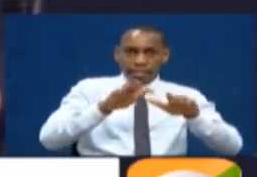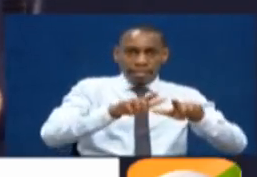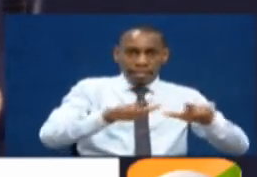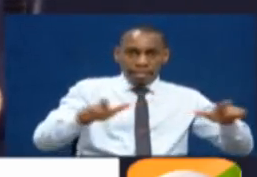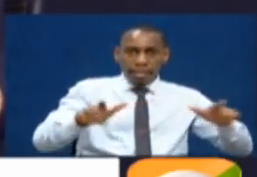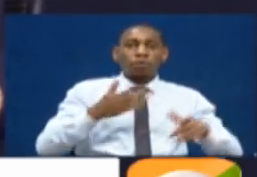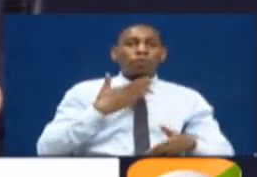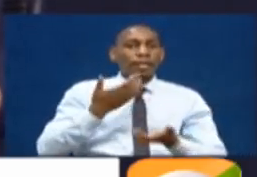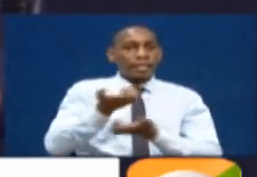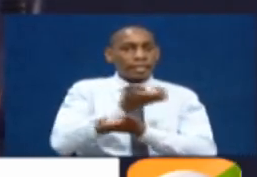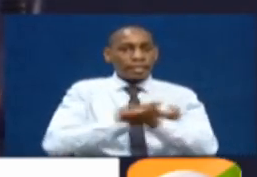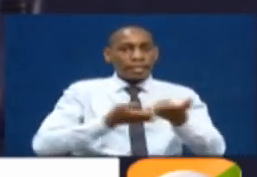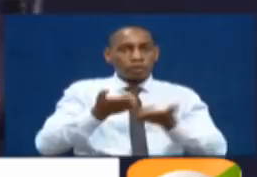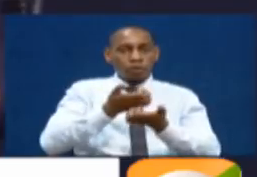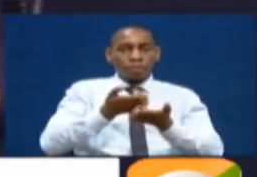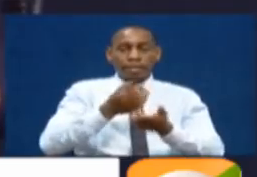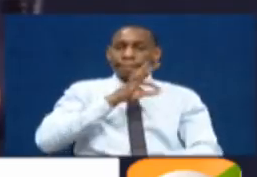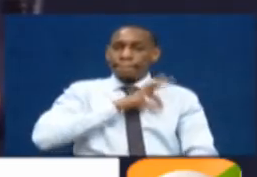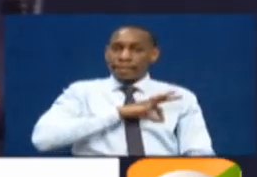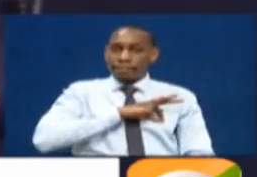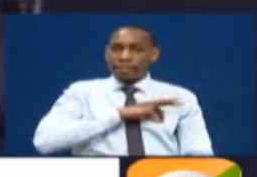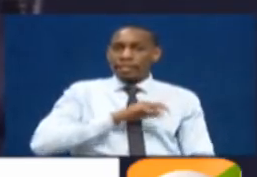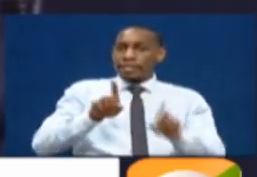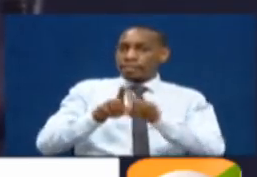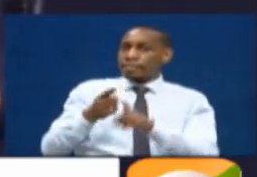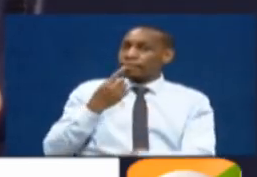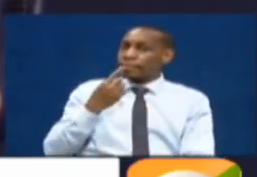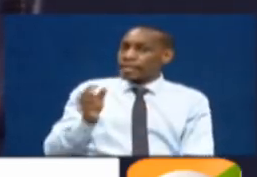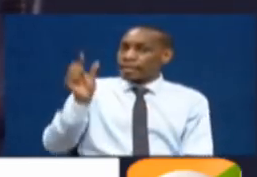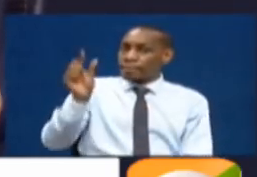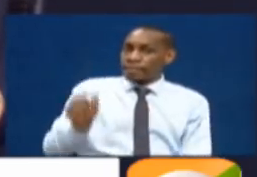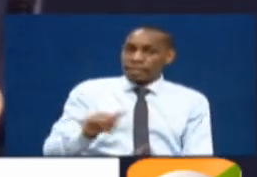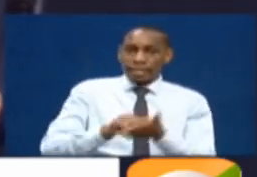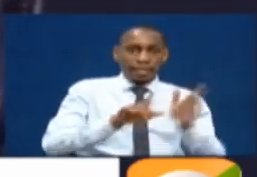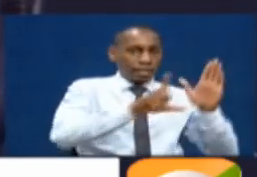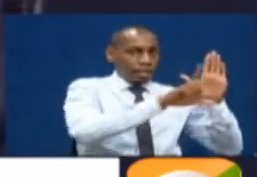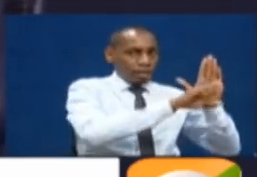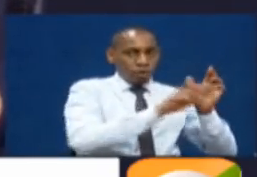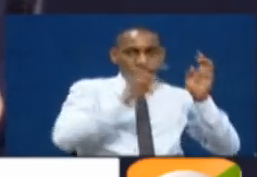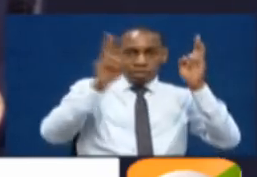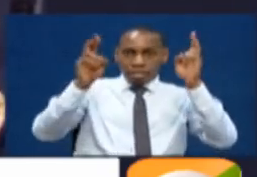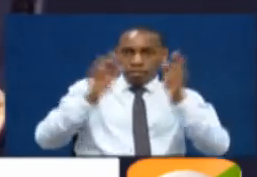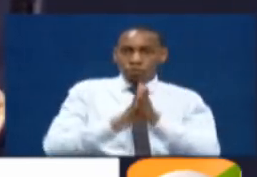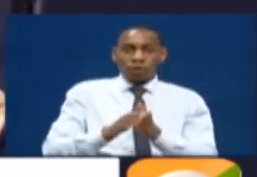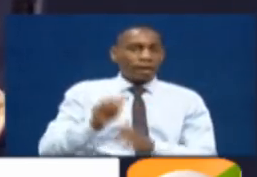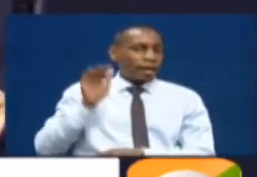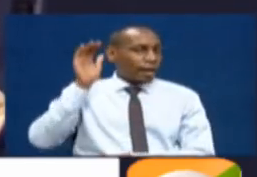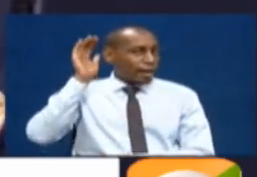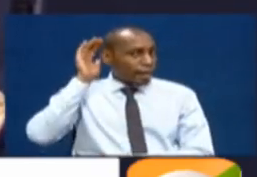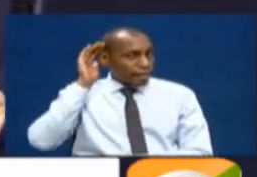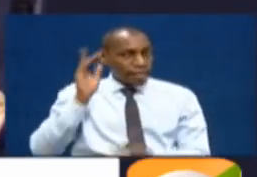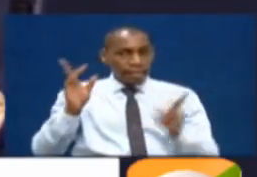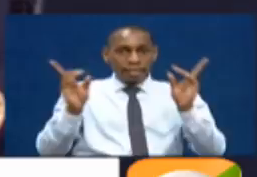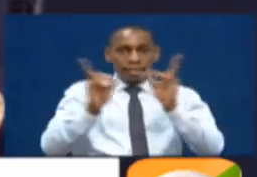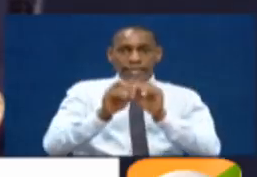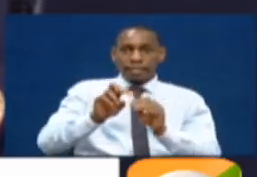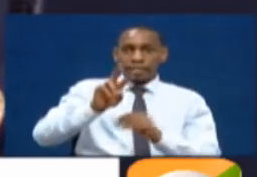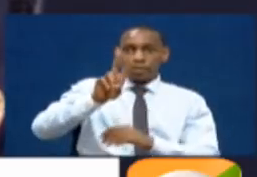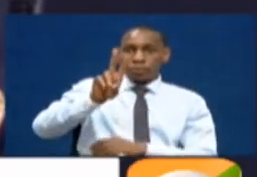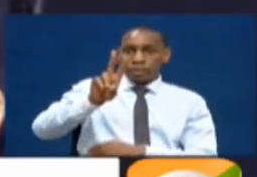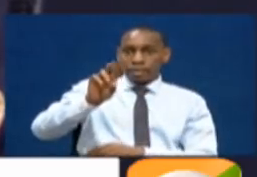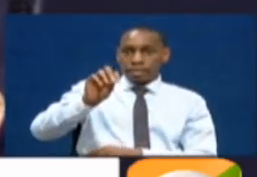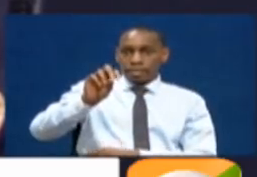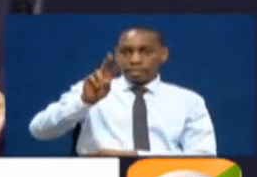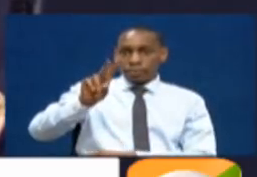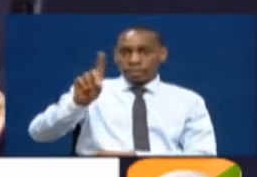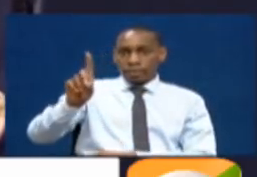economic advancement, and you're telling him that the legal issue around it will be heard in 2021, but we